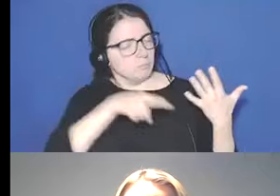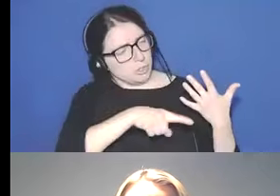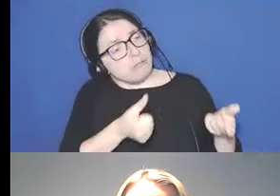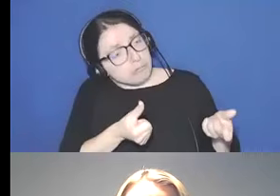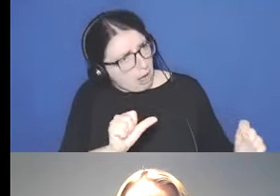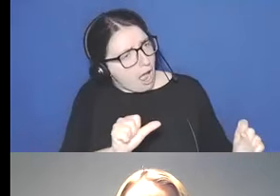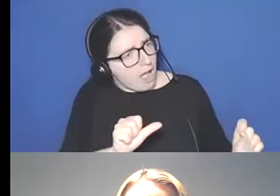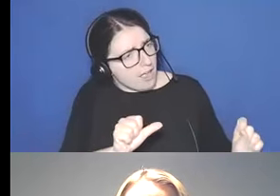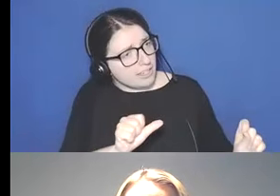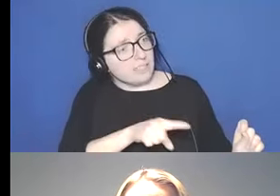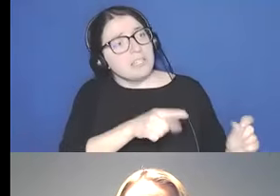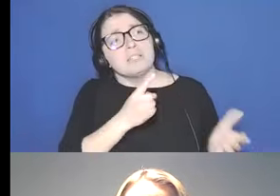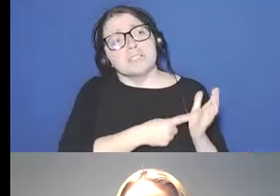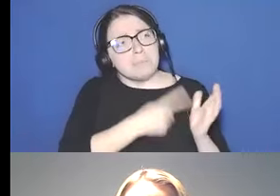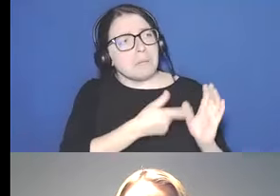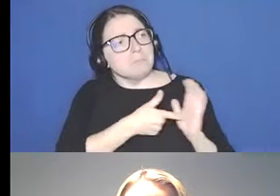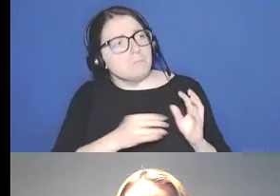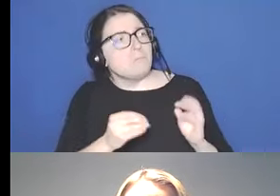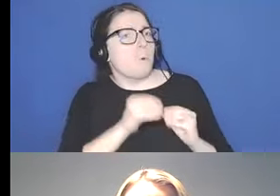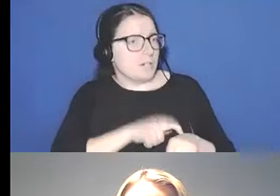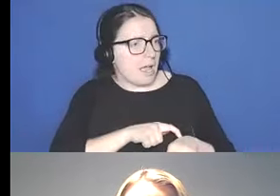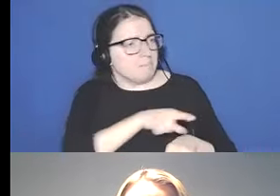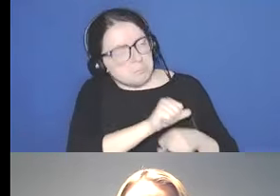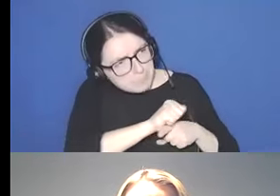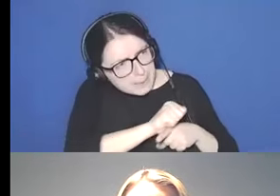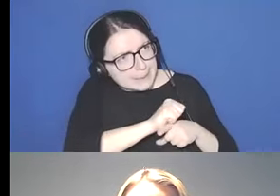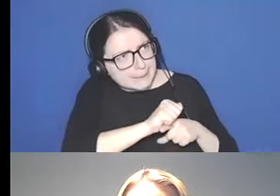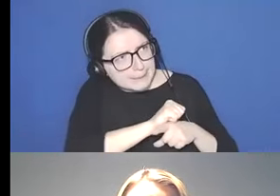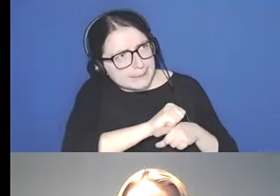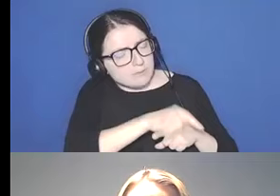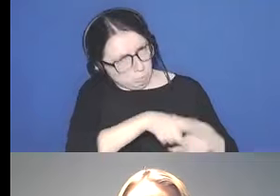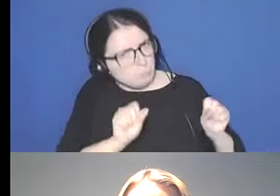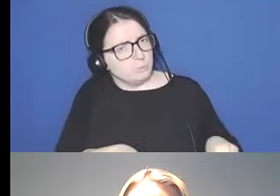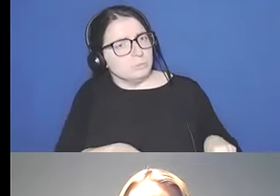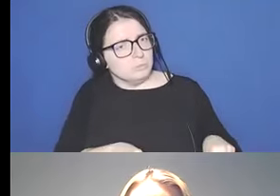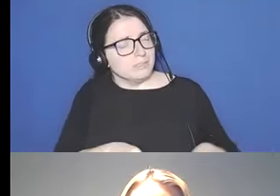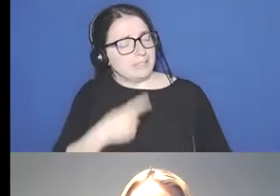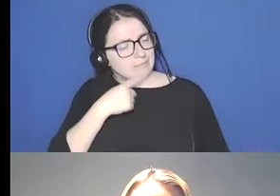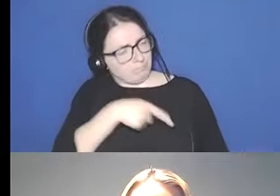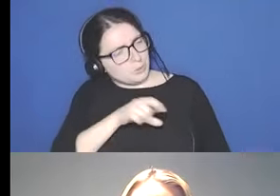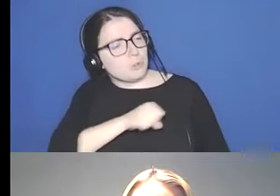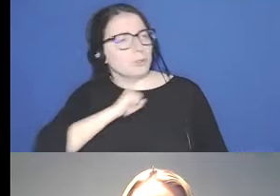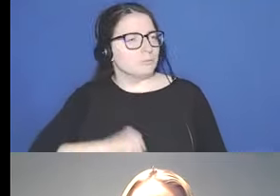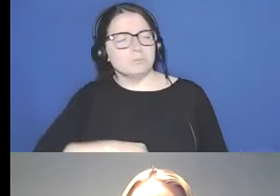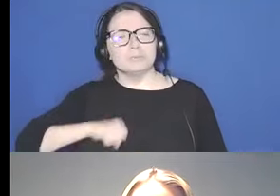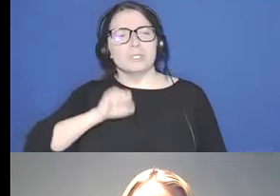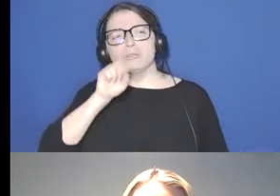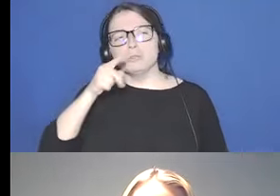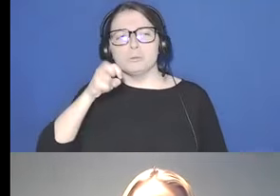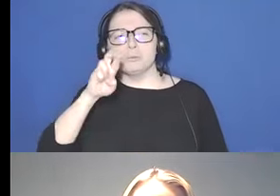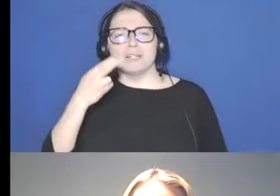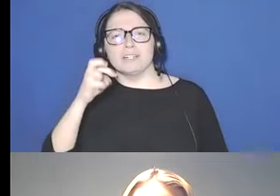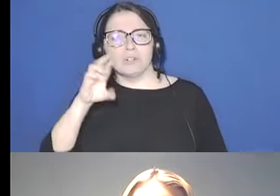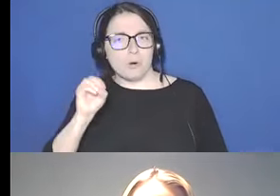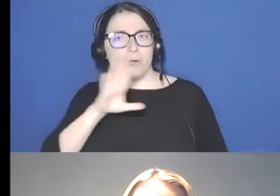bit longer, but keep practicing. I tell him, you're a superhero. You have your superpower is